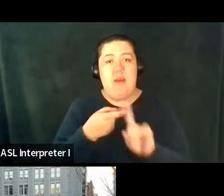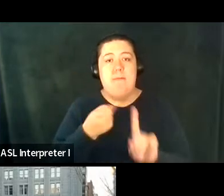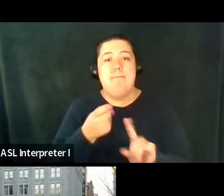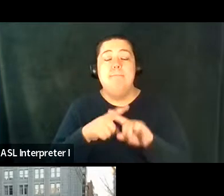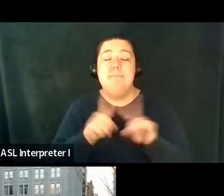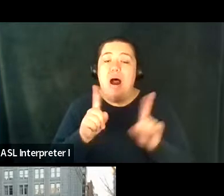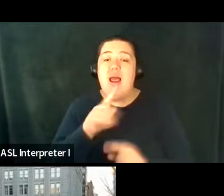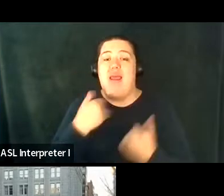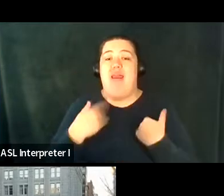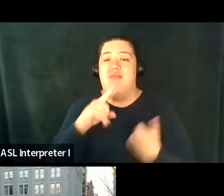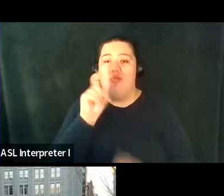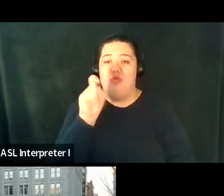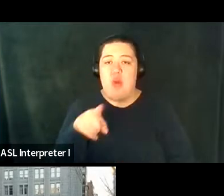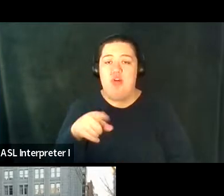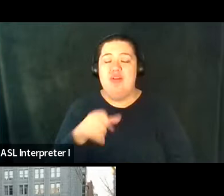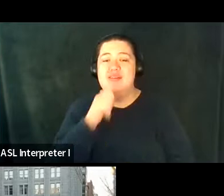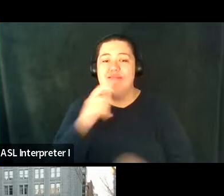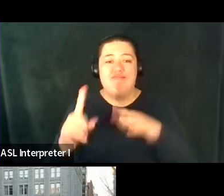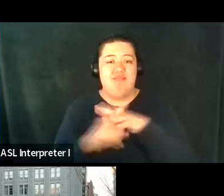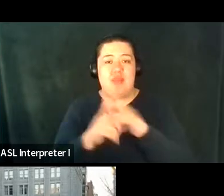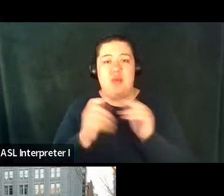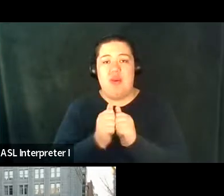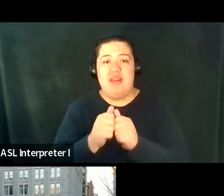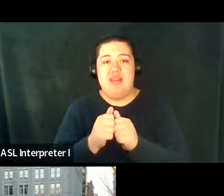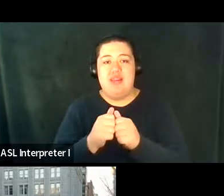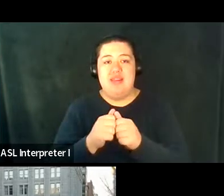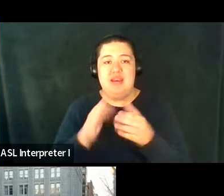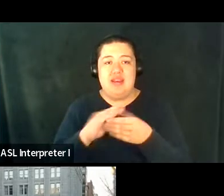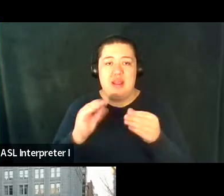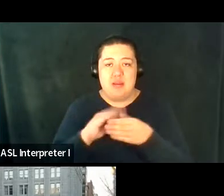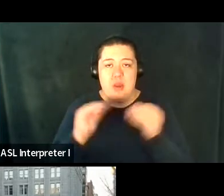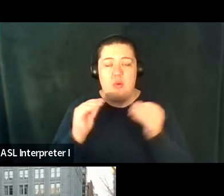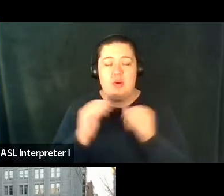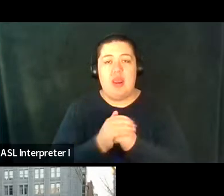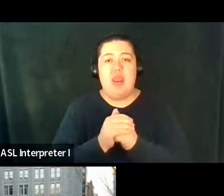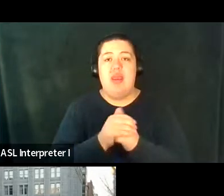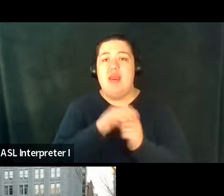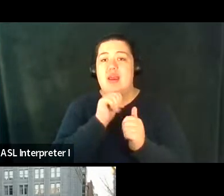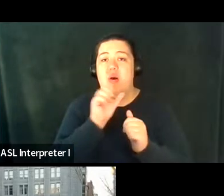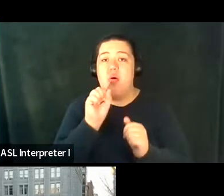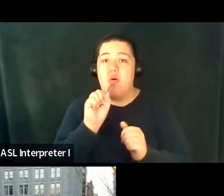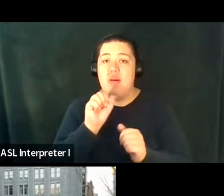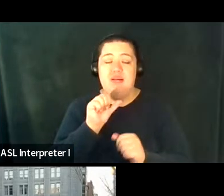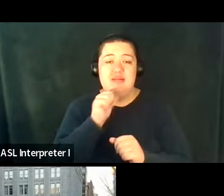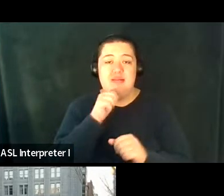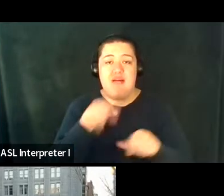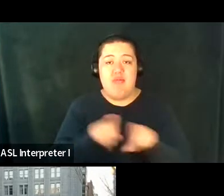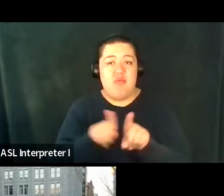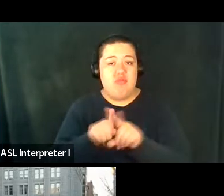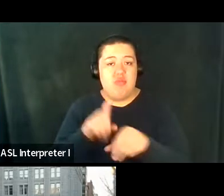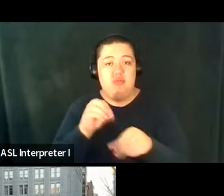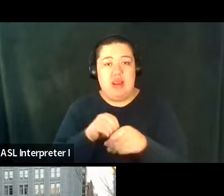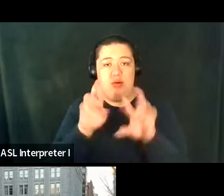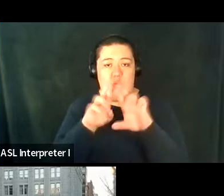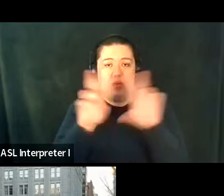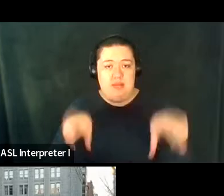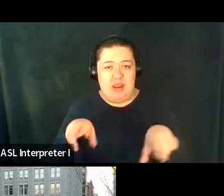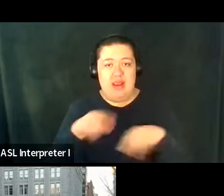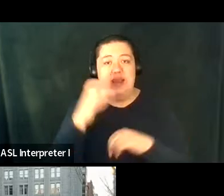question that didn't come up in her testimony nor in her resume, which is whether or not she regularly